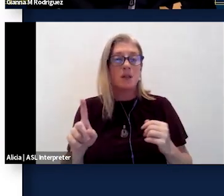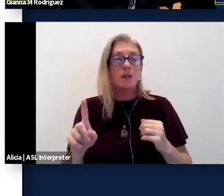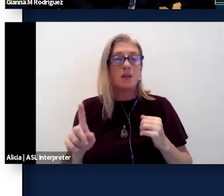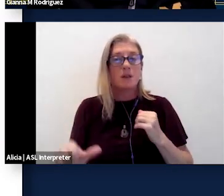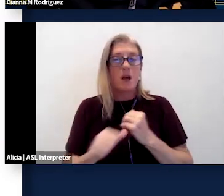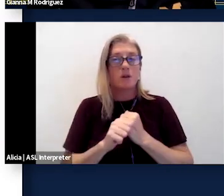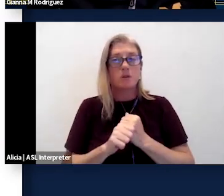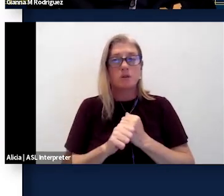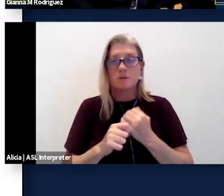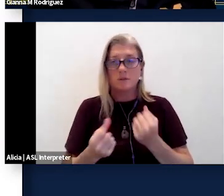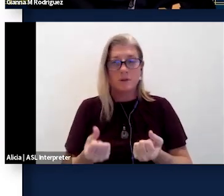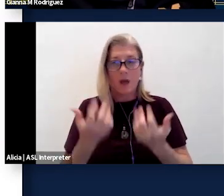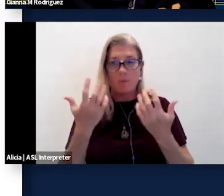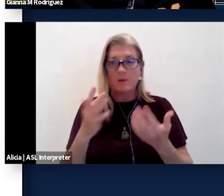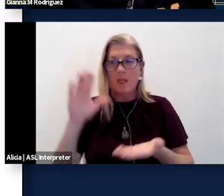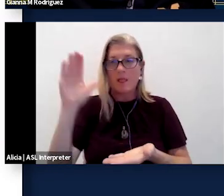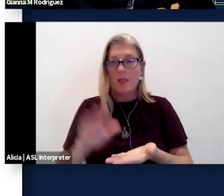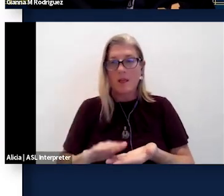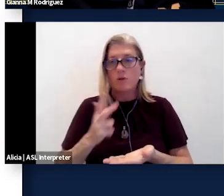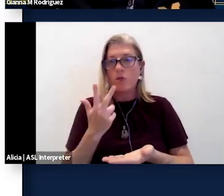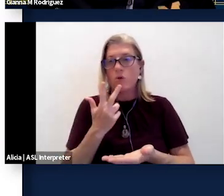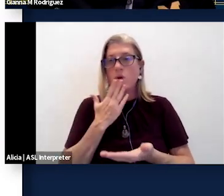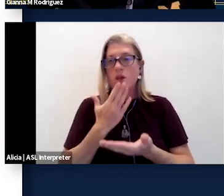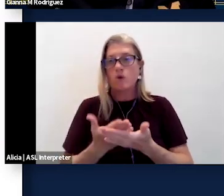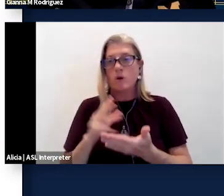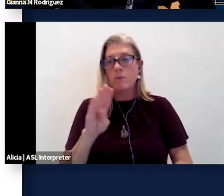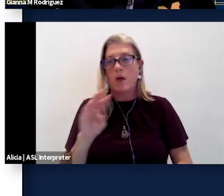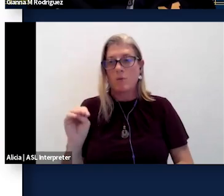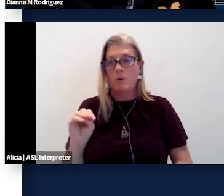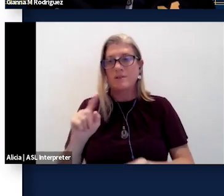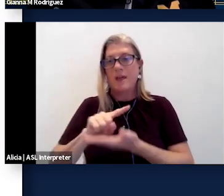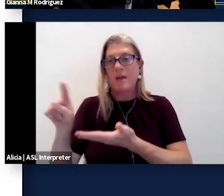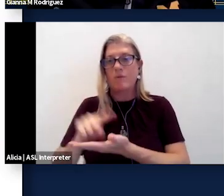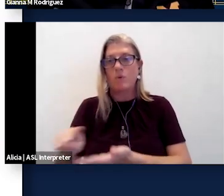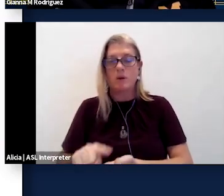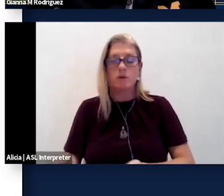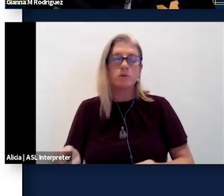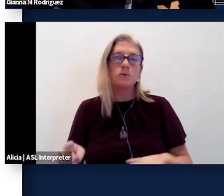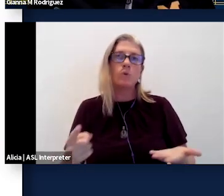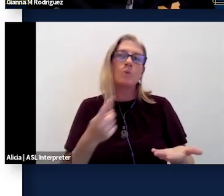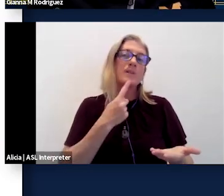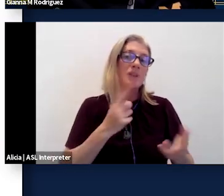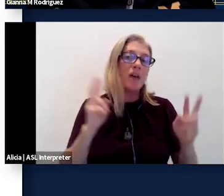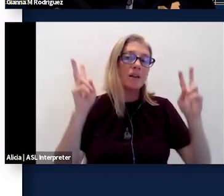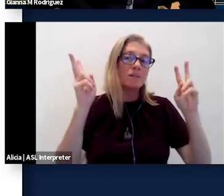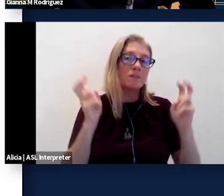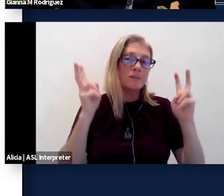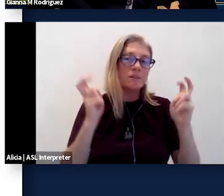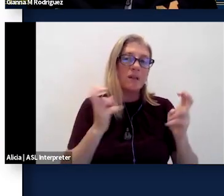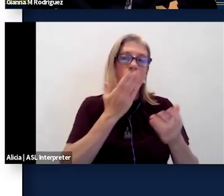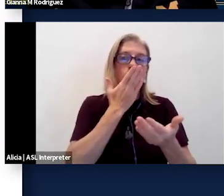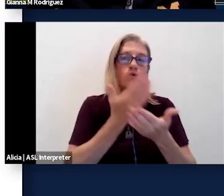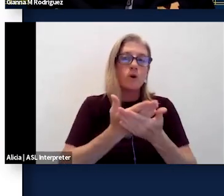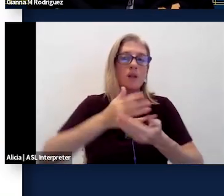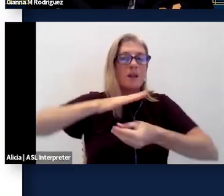defined as less than 3 good bowel movements per week. So when we say good and adequate, that